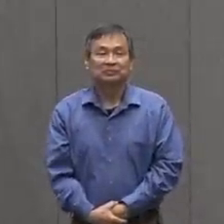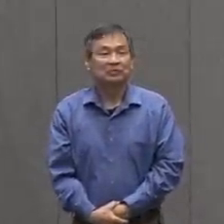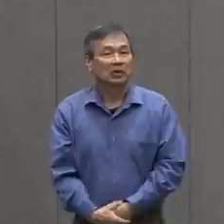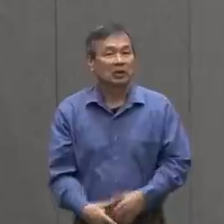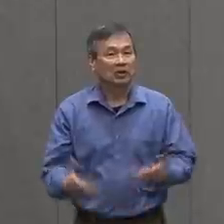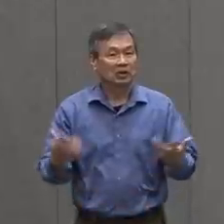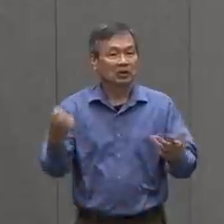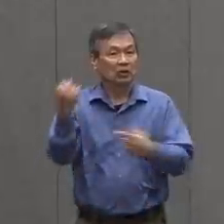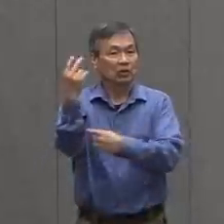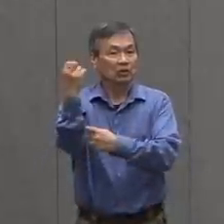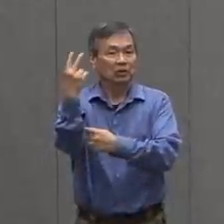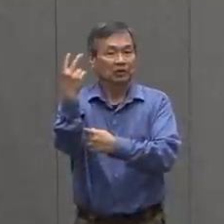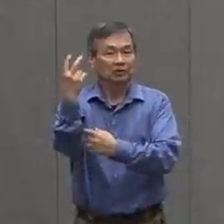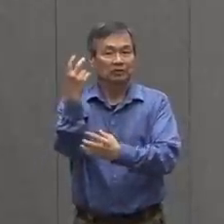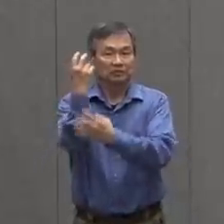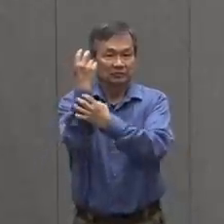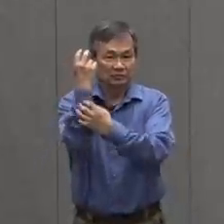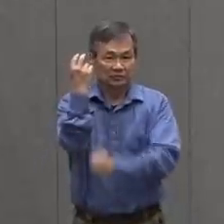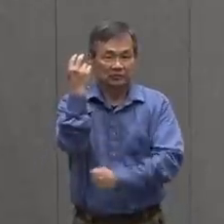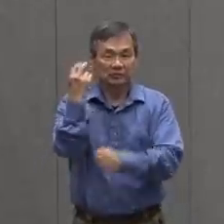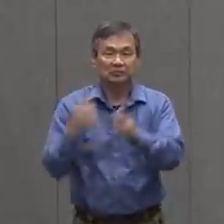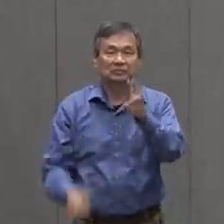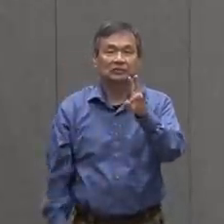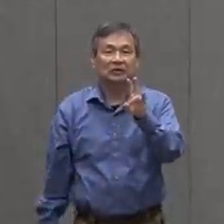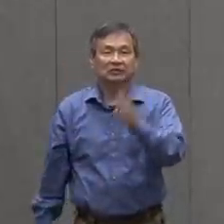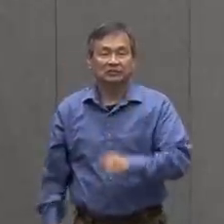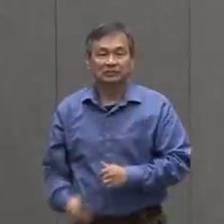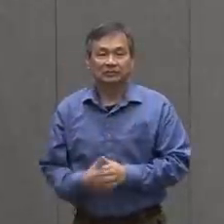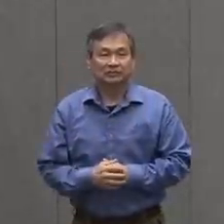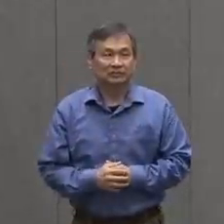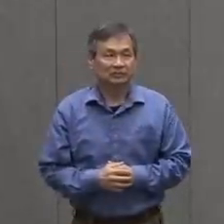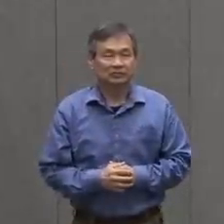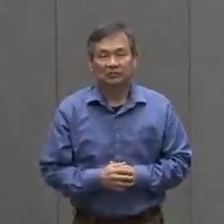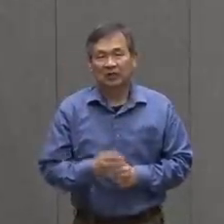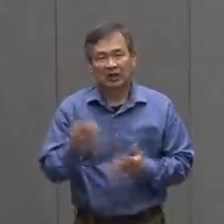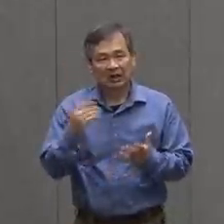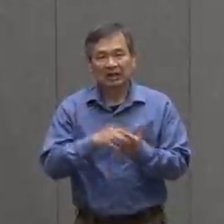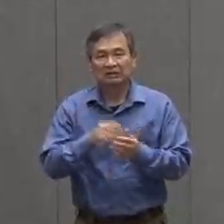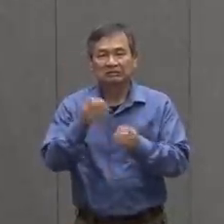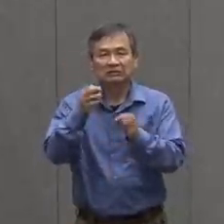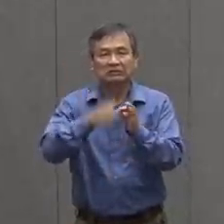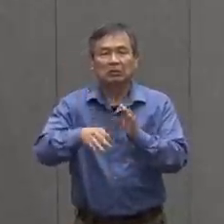to take away 7 stickers. And I'm going to cover them up with a card again.